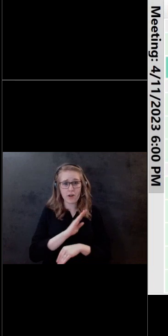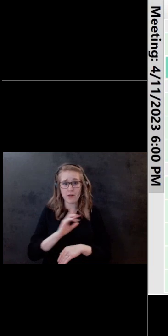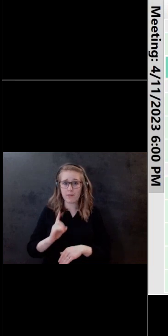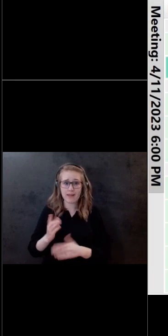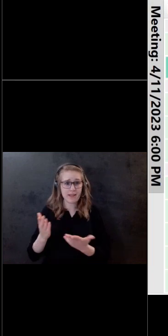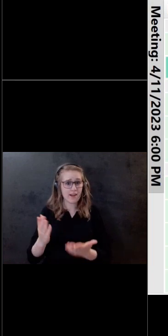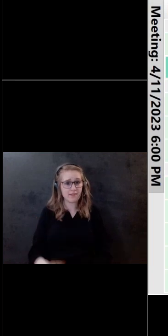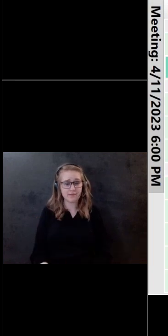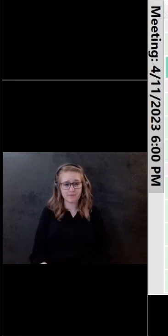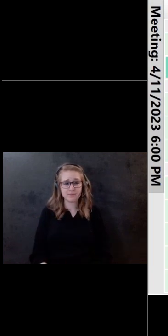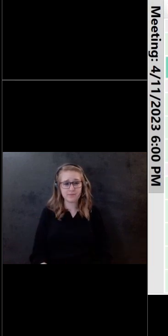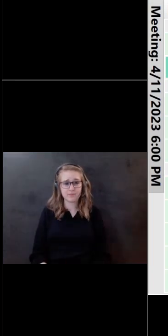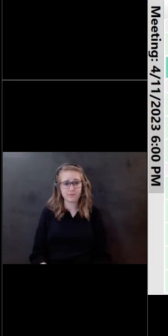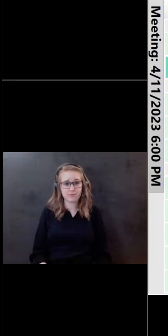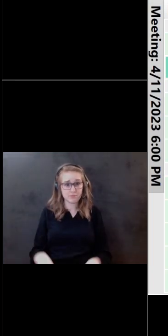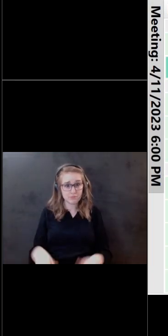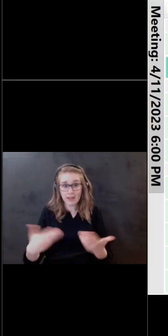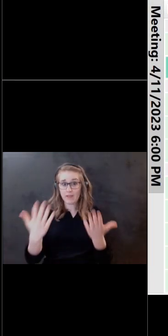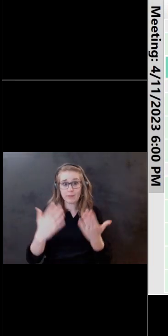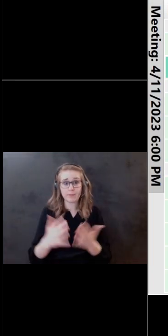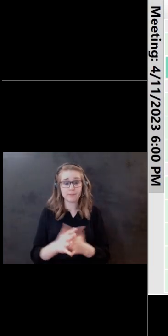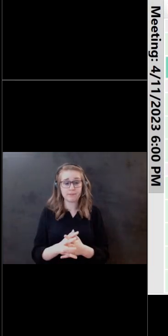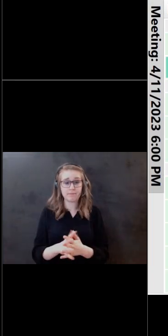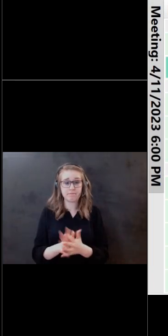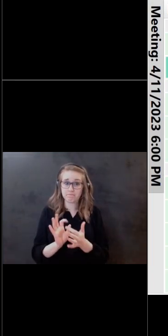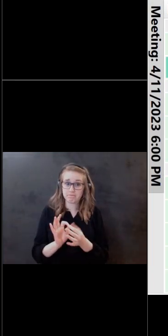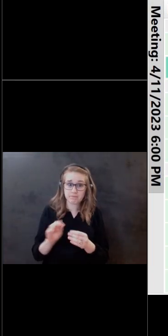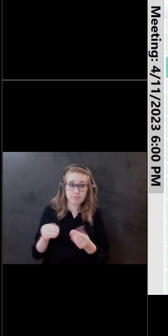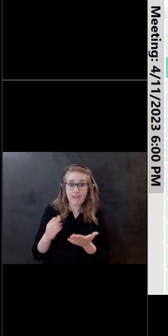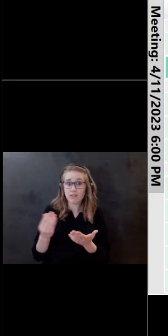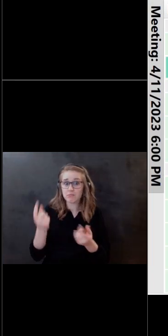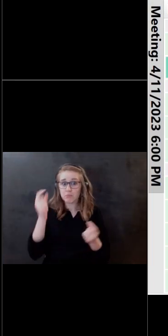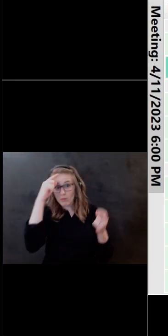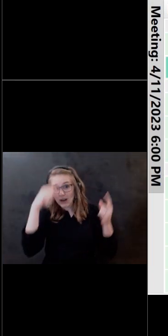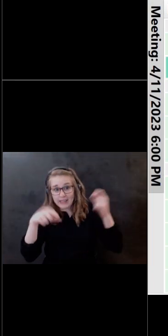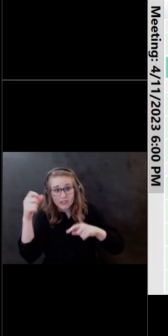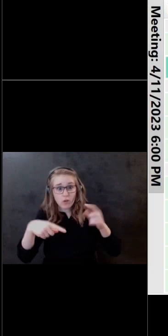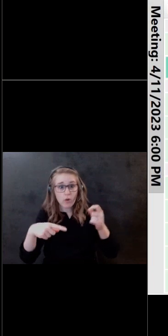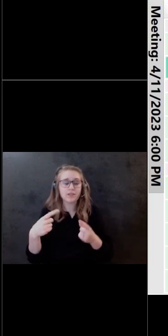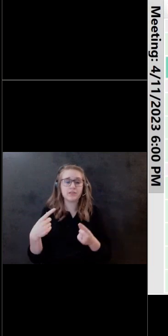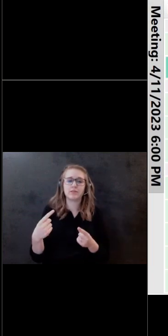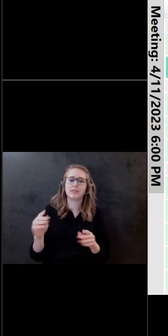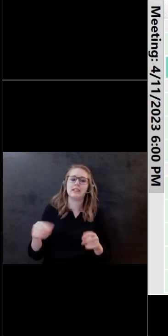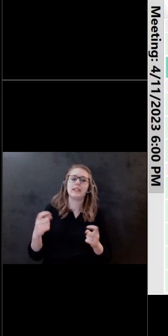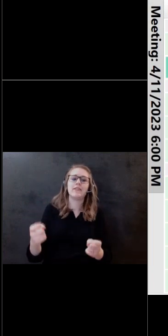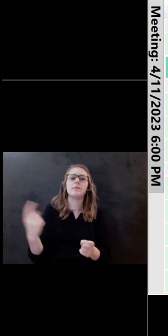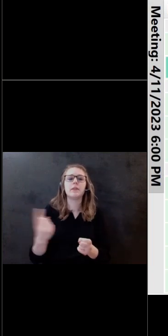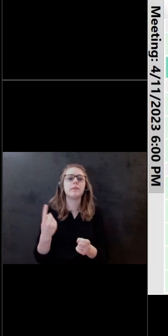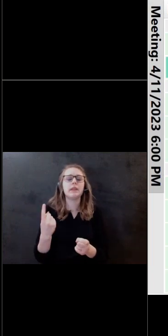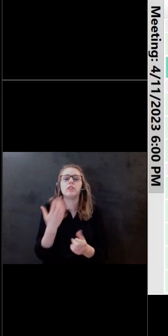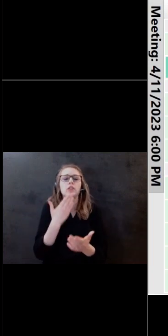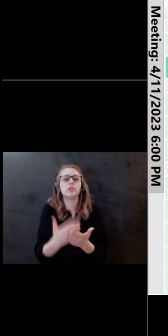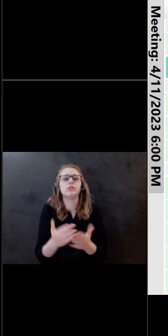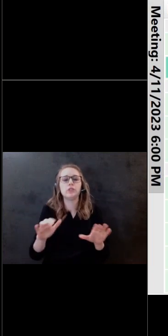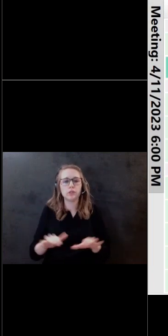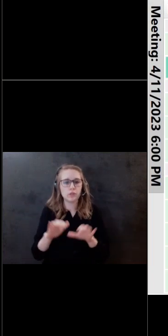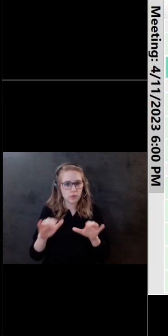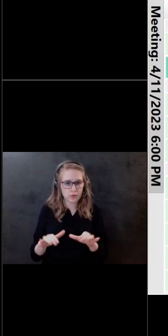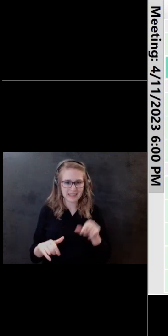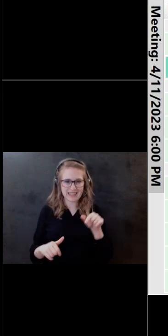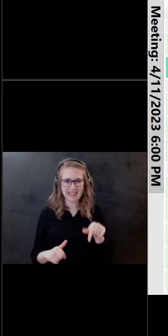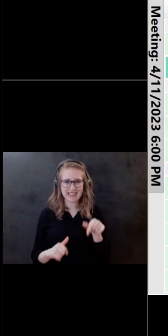for. Turn them loose. Brainstorm, tell us, you know, give them something useful to do. And